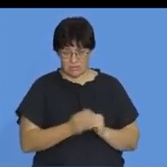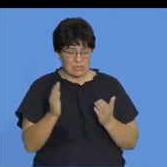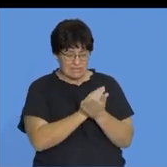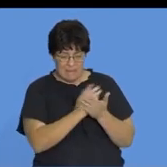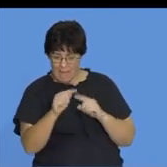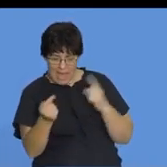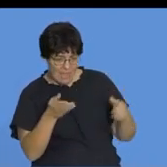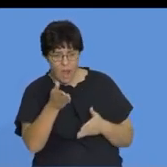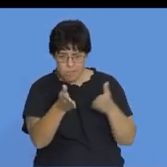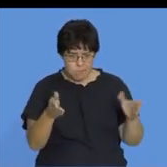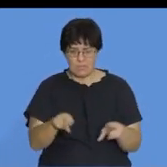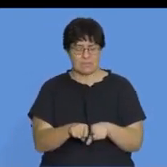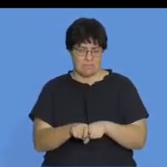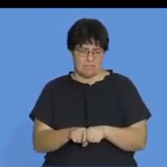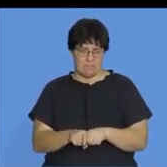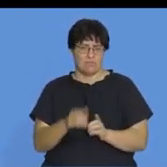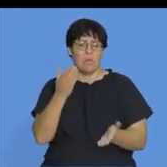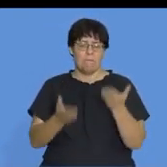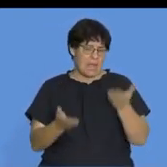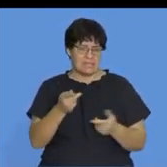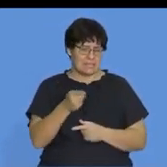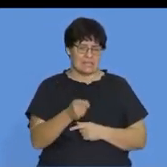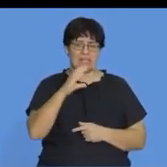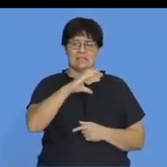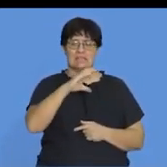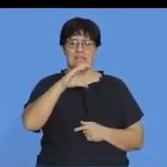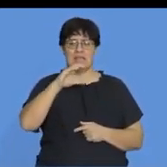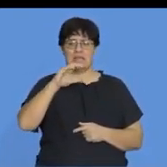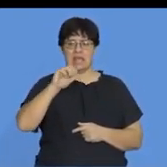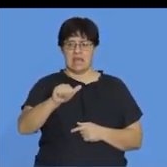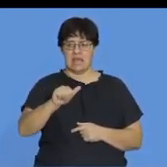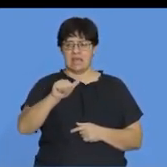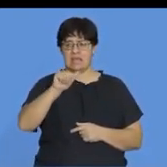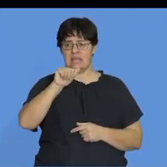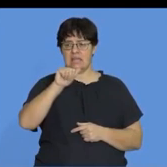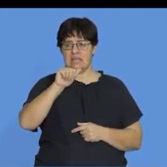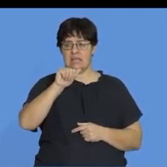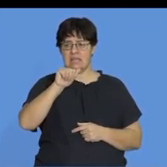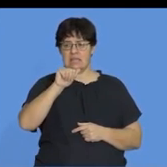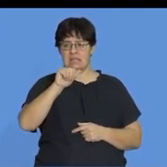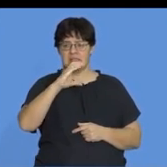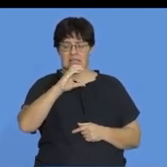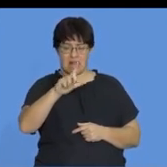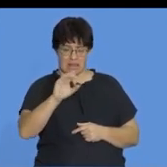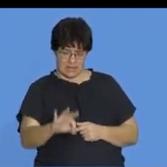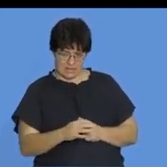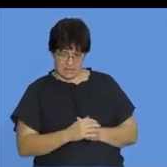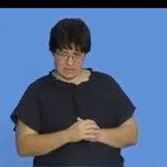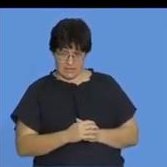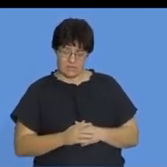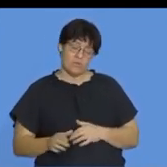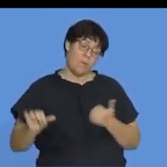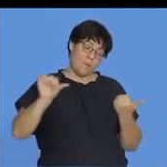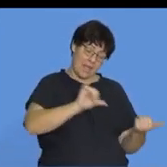some other substances. Then what's the mass of calcium carbonate that is present in that sample? So we'll go back,